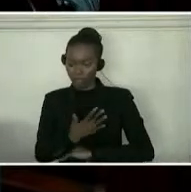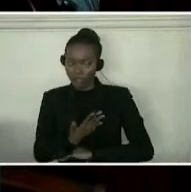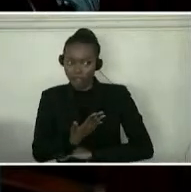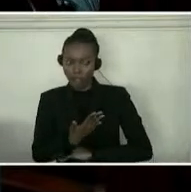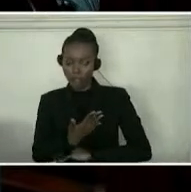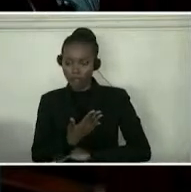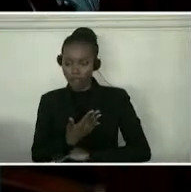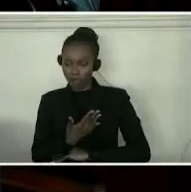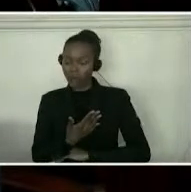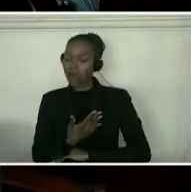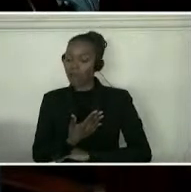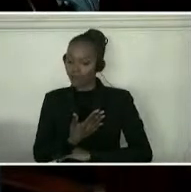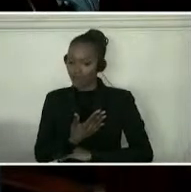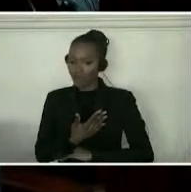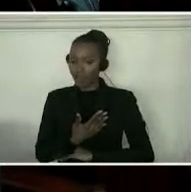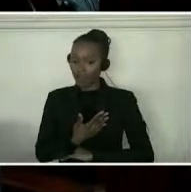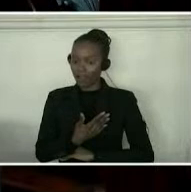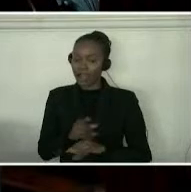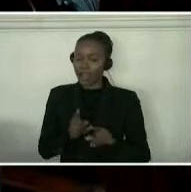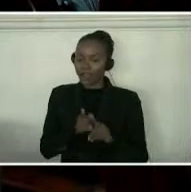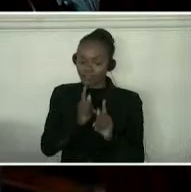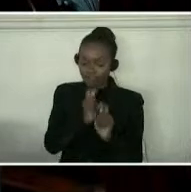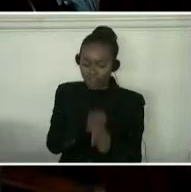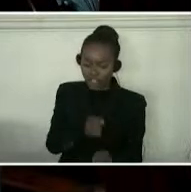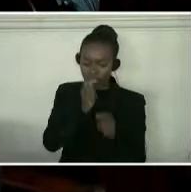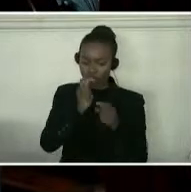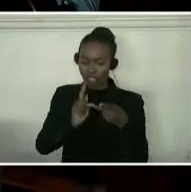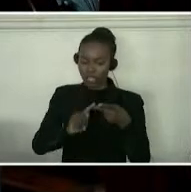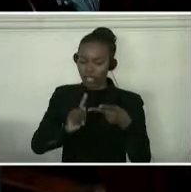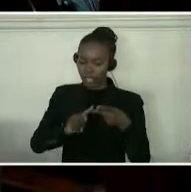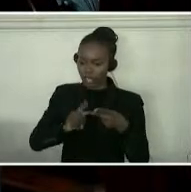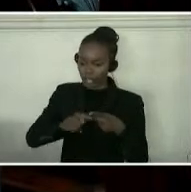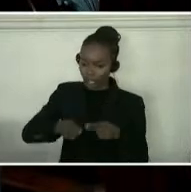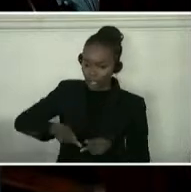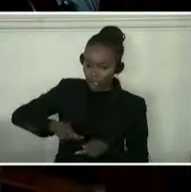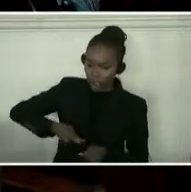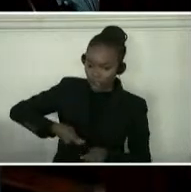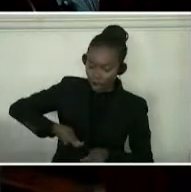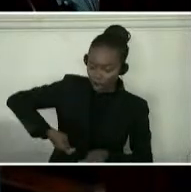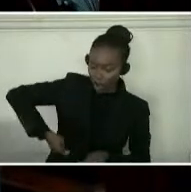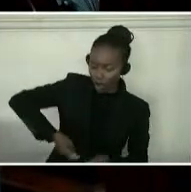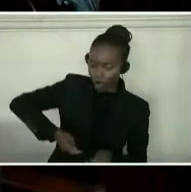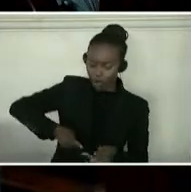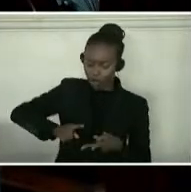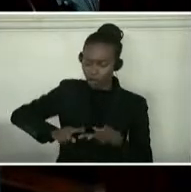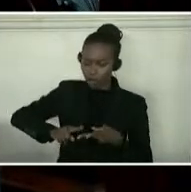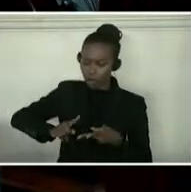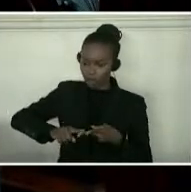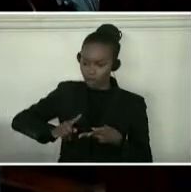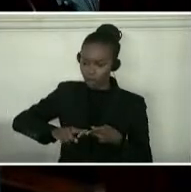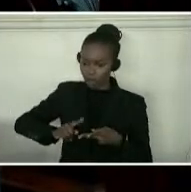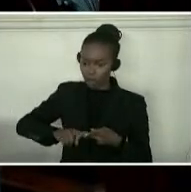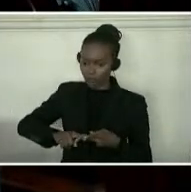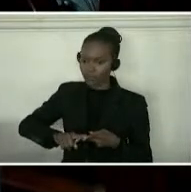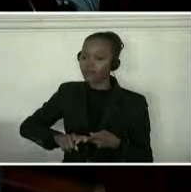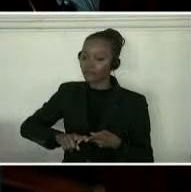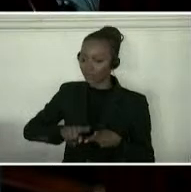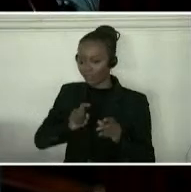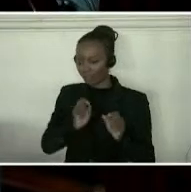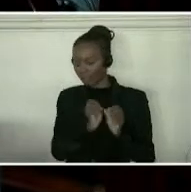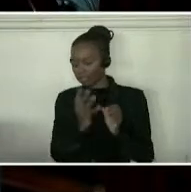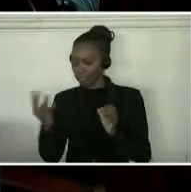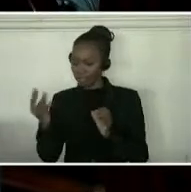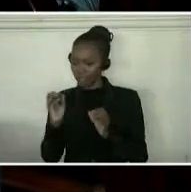fishing your golf your bowling just to add in our sports activities honorable